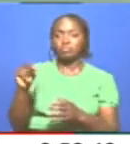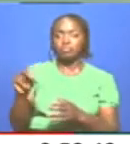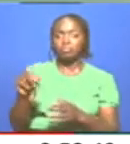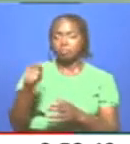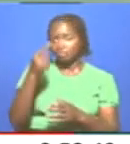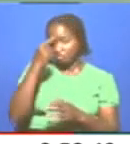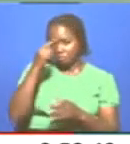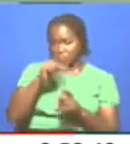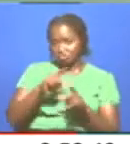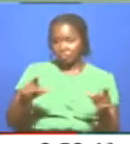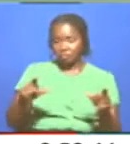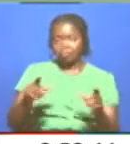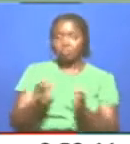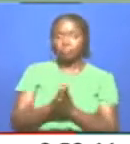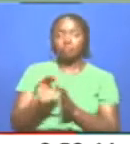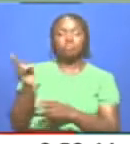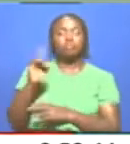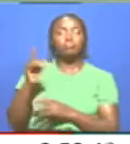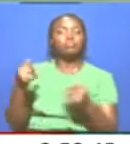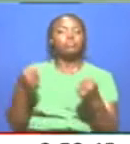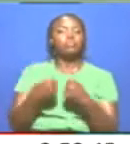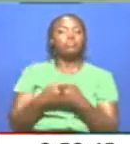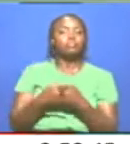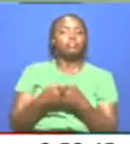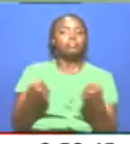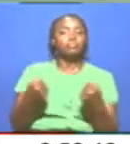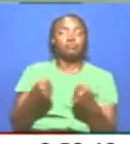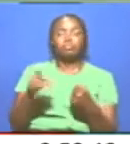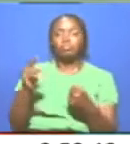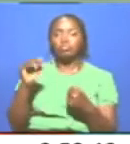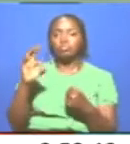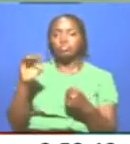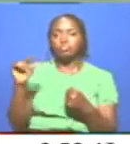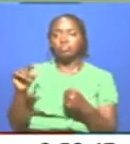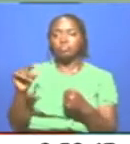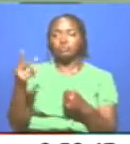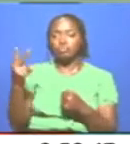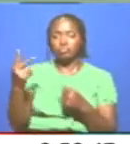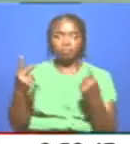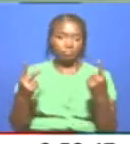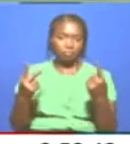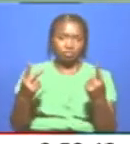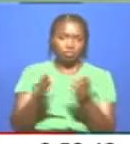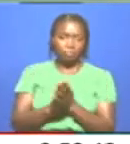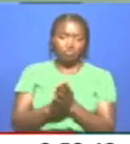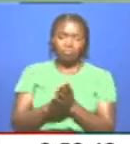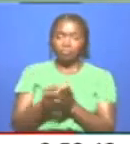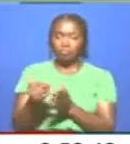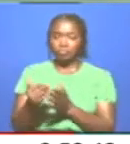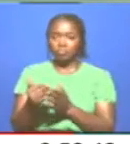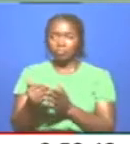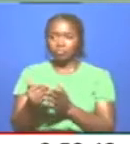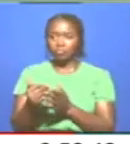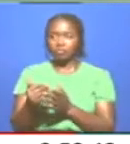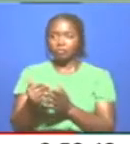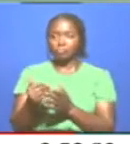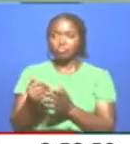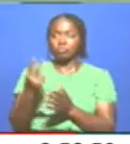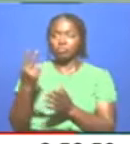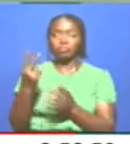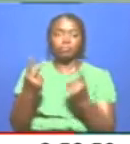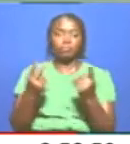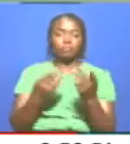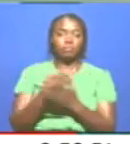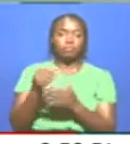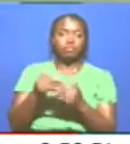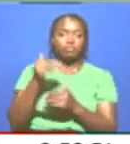at the Parklands Nairobi. Amira beat DFG Wolverines 2-1, while Jaguars beat Sikh Simba 2-1 through